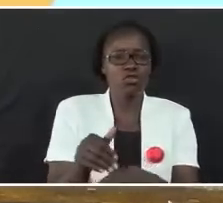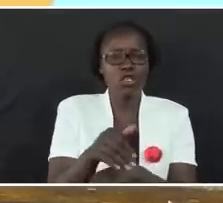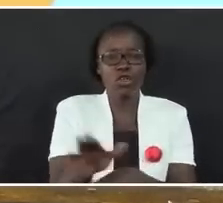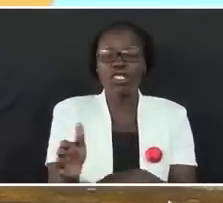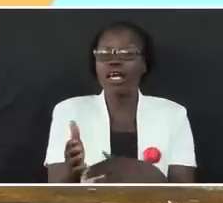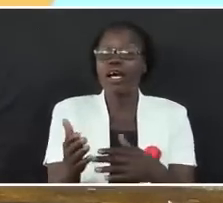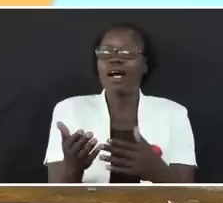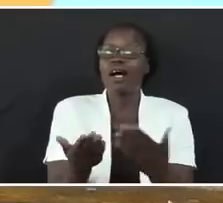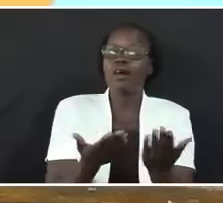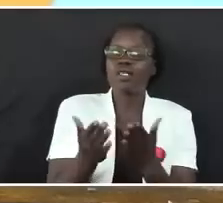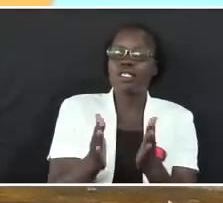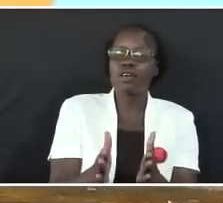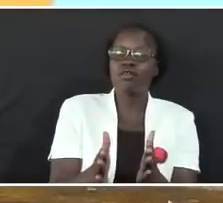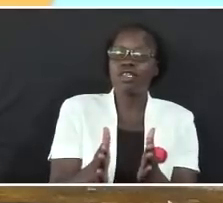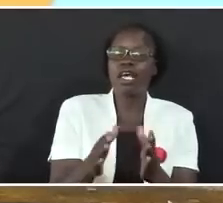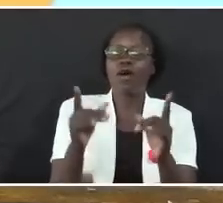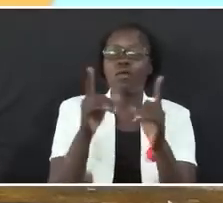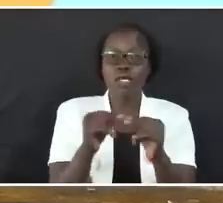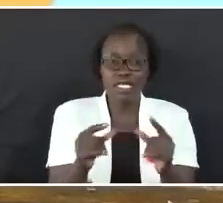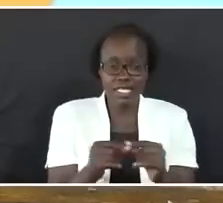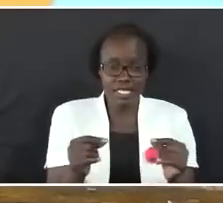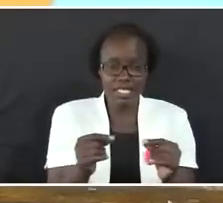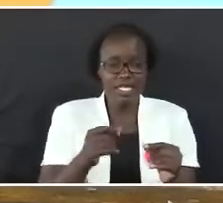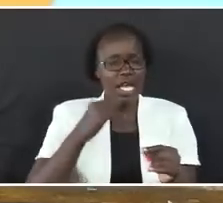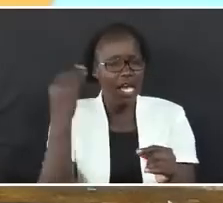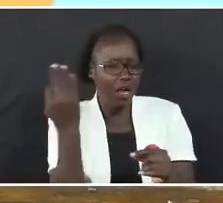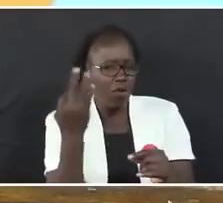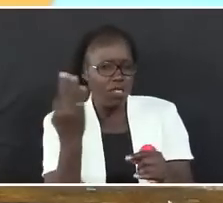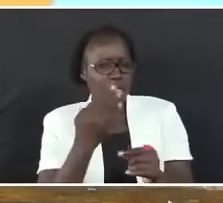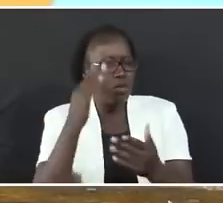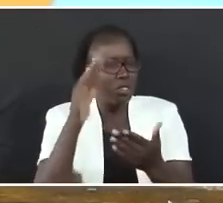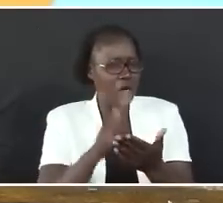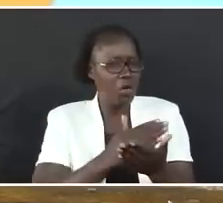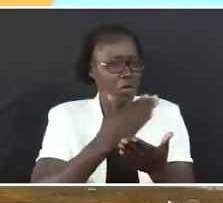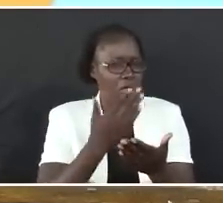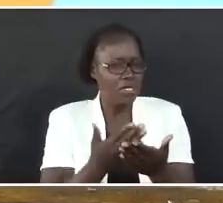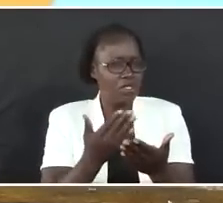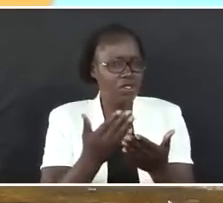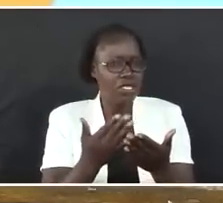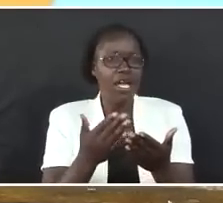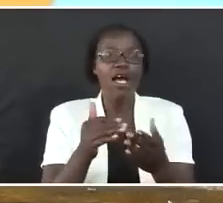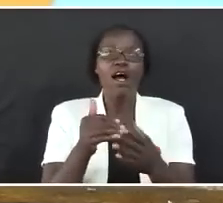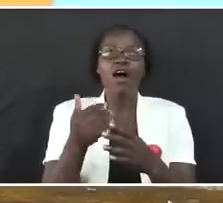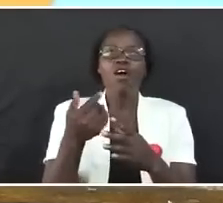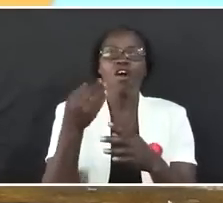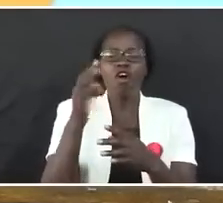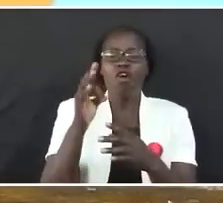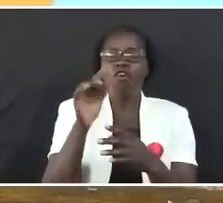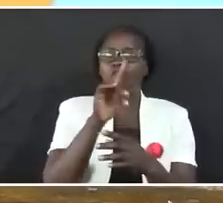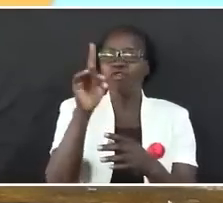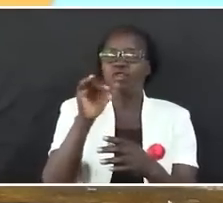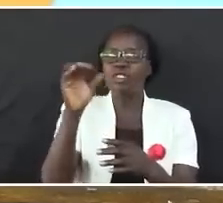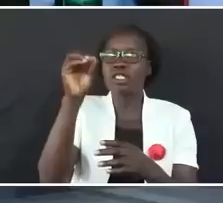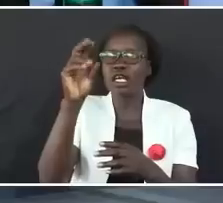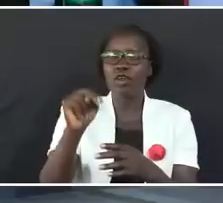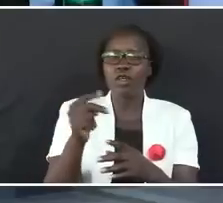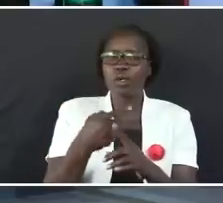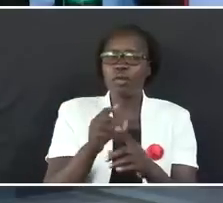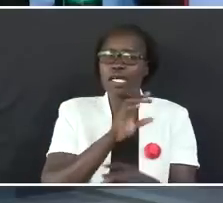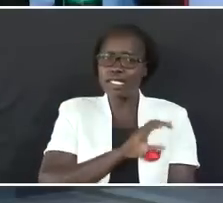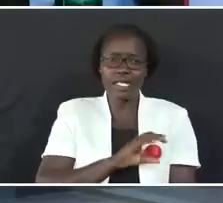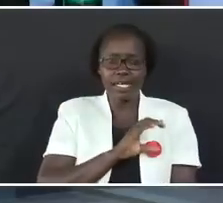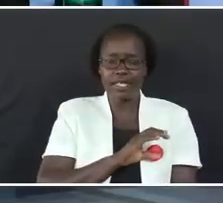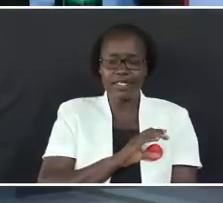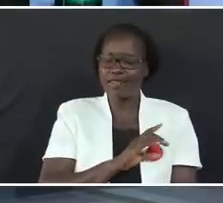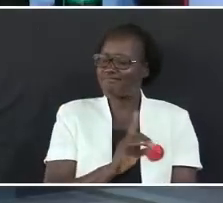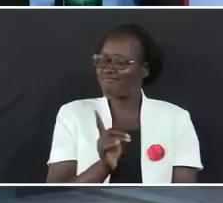sermons, our messages, our songs are of Zion, but our character are